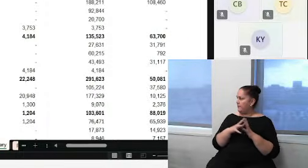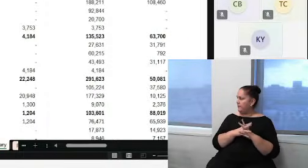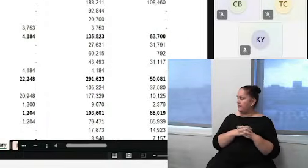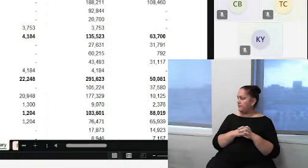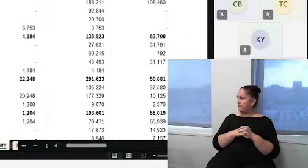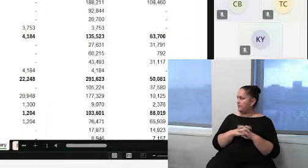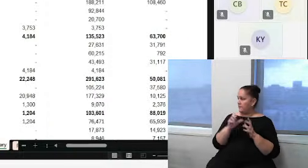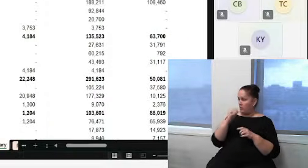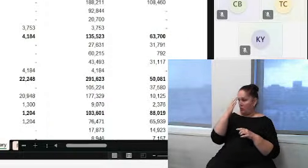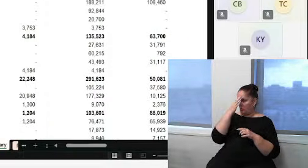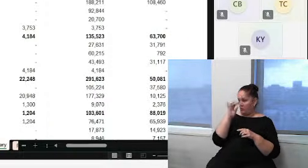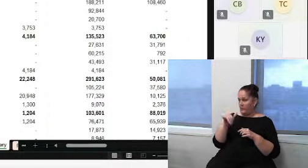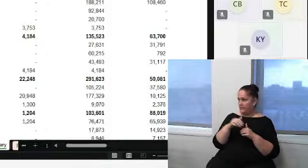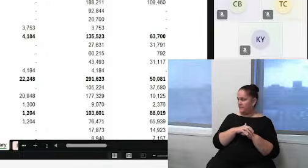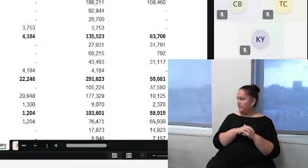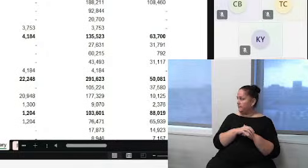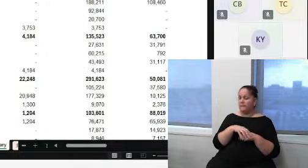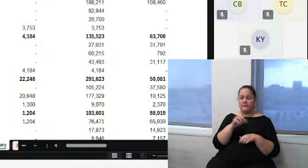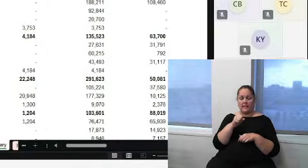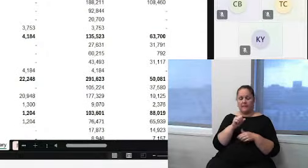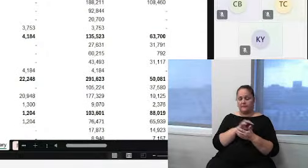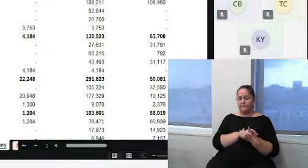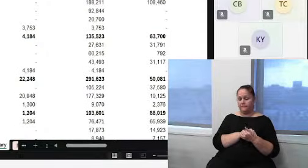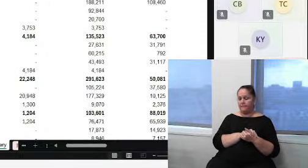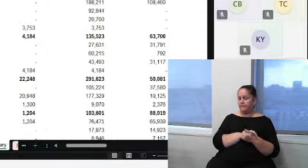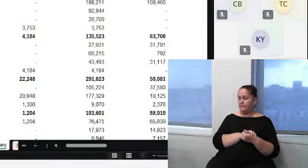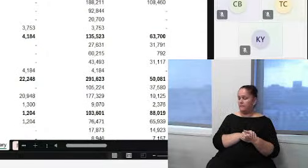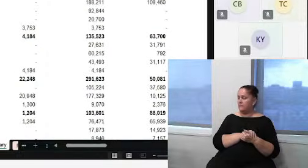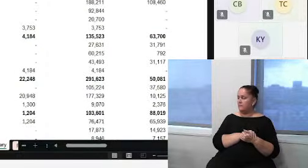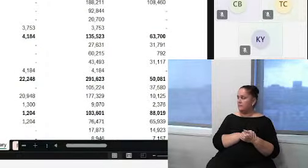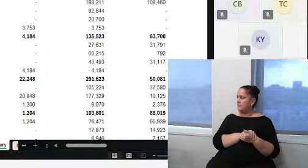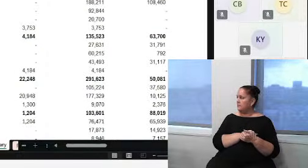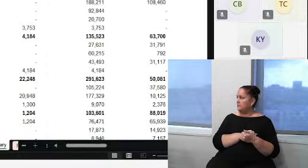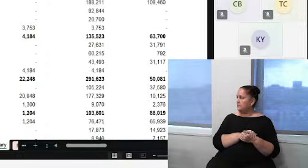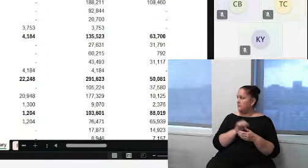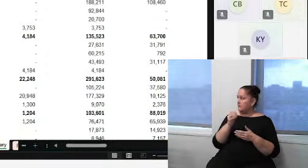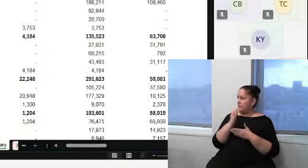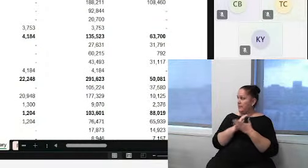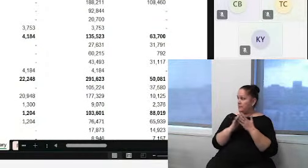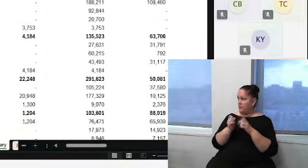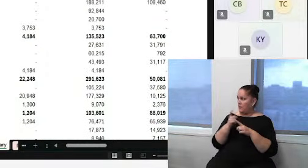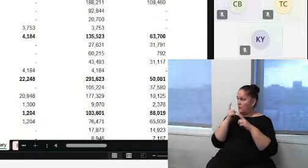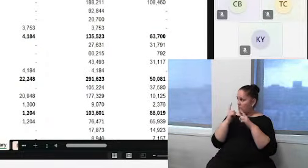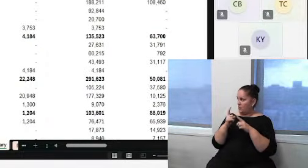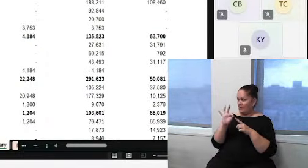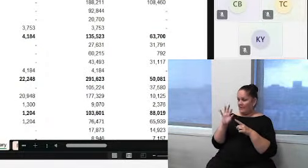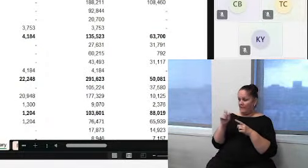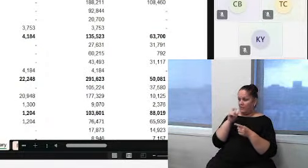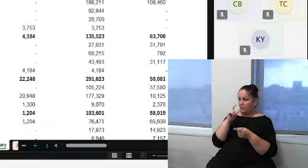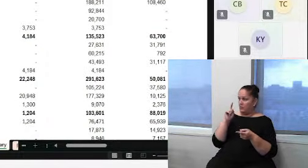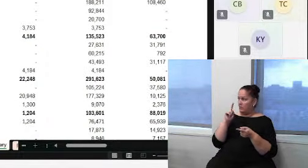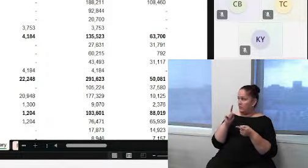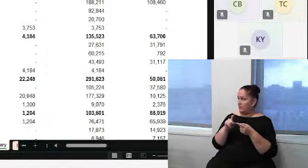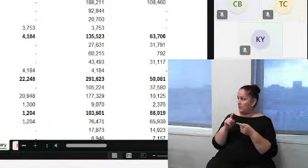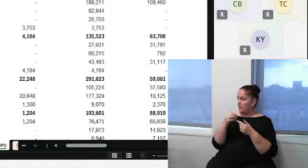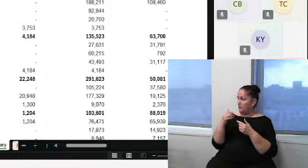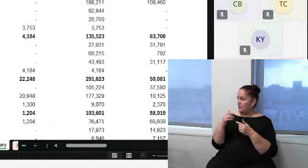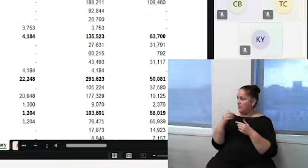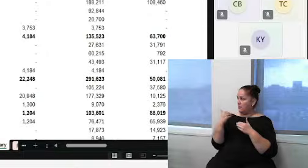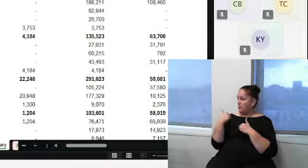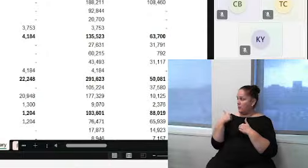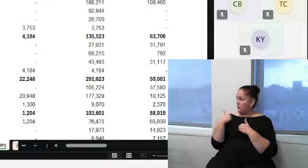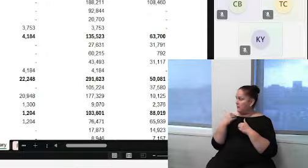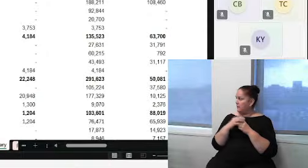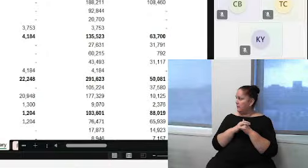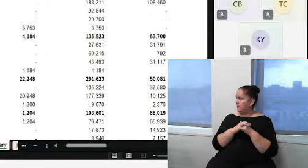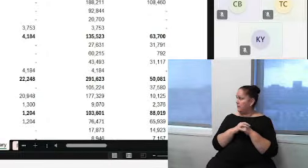but I have knowledge of it. Okay, you're aware of that. Yes. And is part of the goal of that fee to reduce the